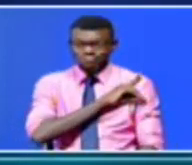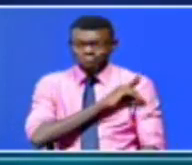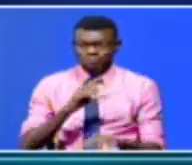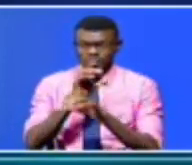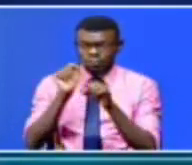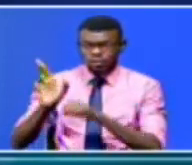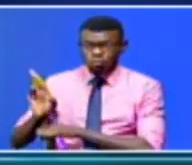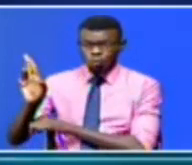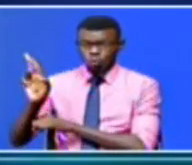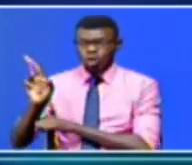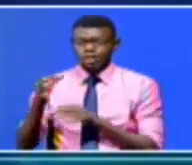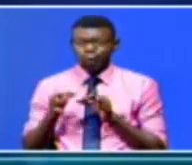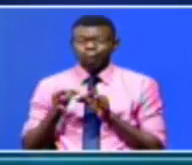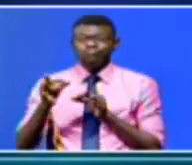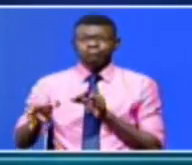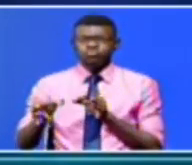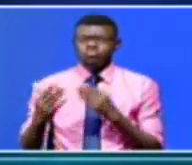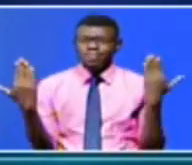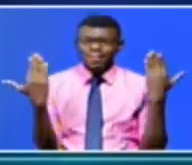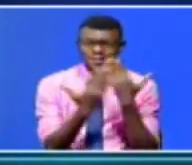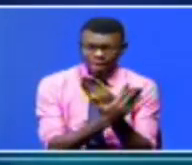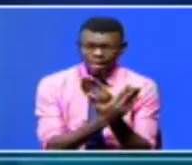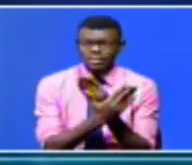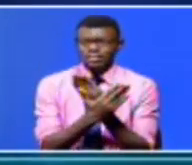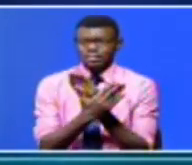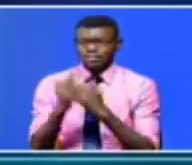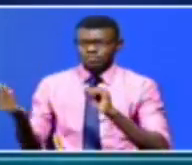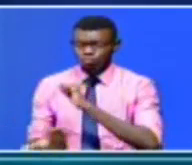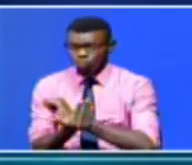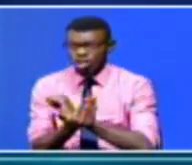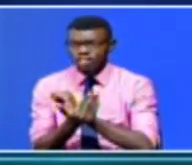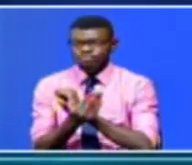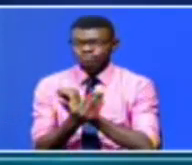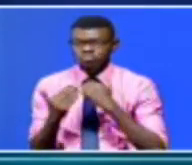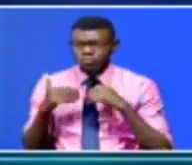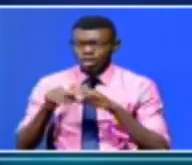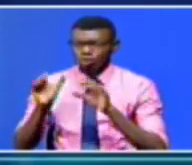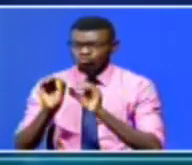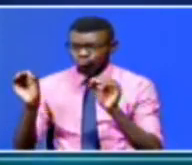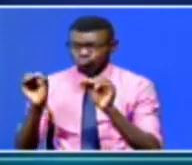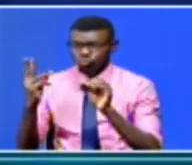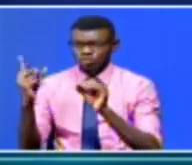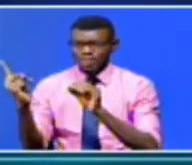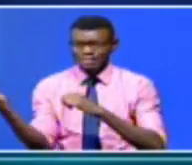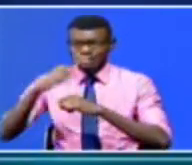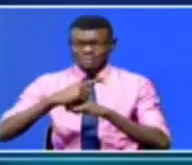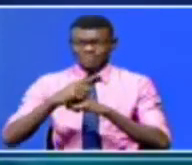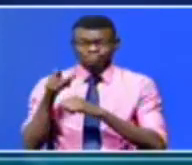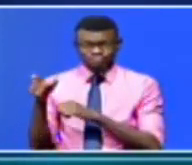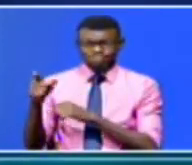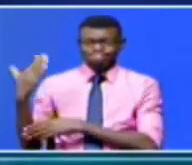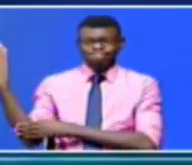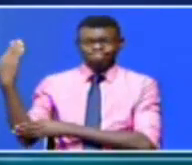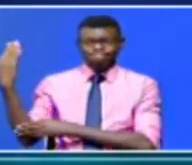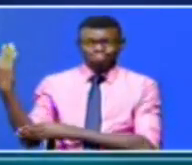President Uhuru Kenyatta has extended the dusk to dawn curfew for another 21 days. President Kenyatta, who was addressing the nation on